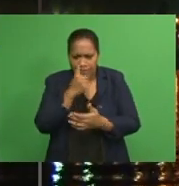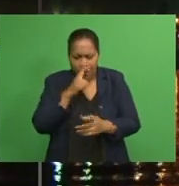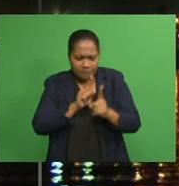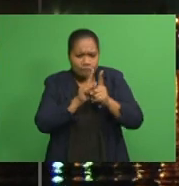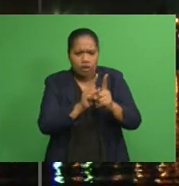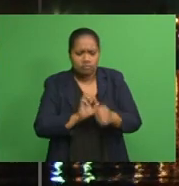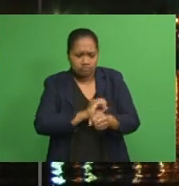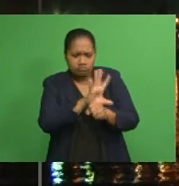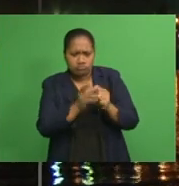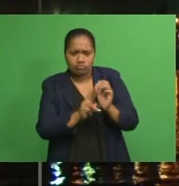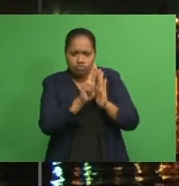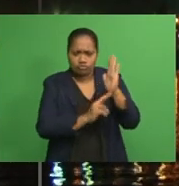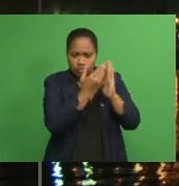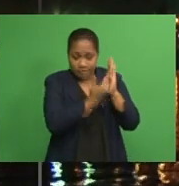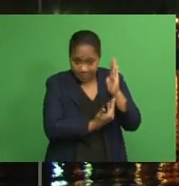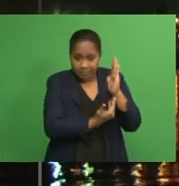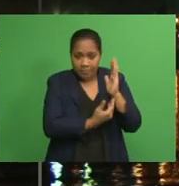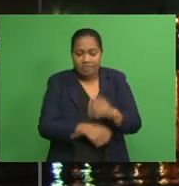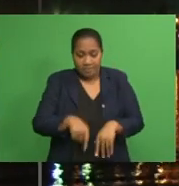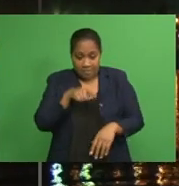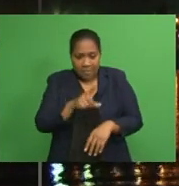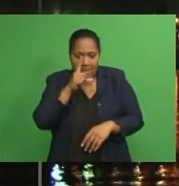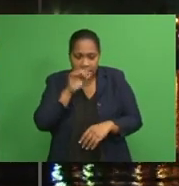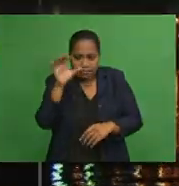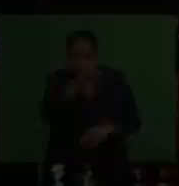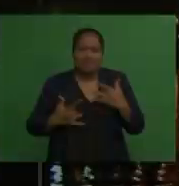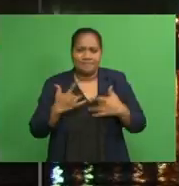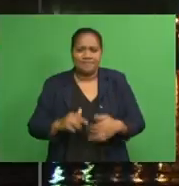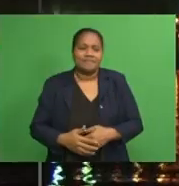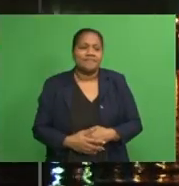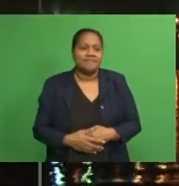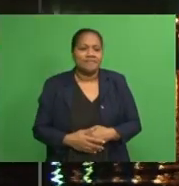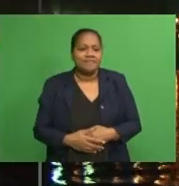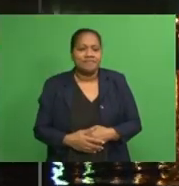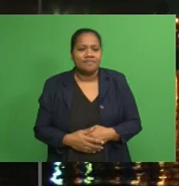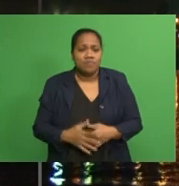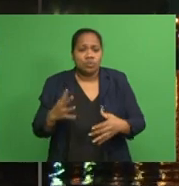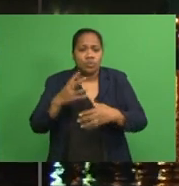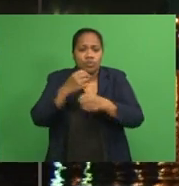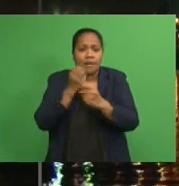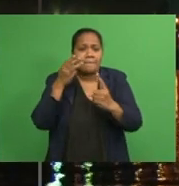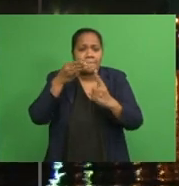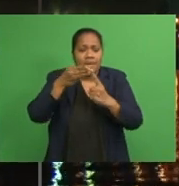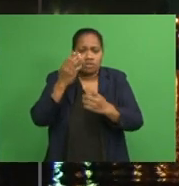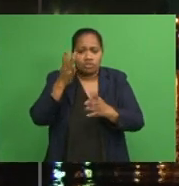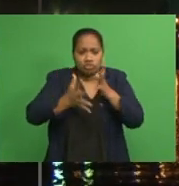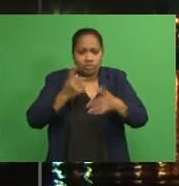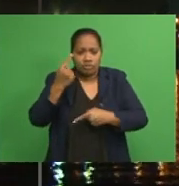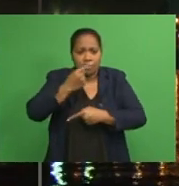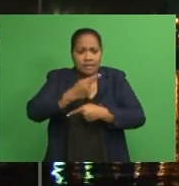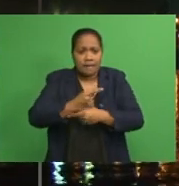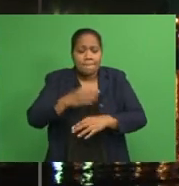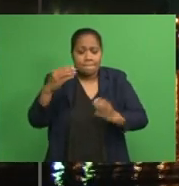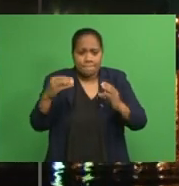temperature checks, it can detect anyone who is not wearing a mask. Recapping the main stories for tonight, banks